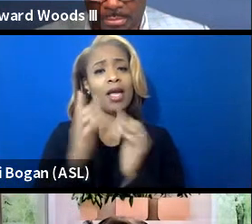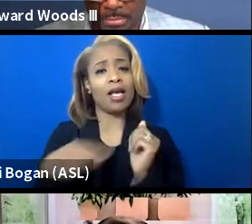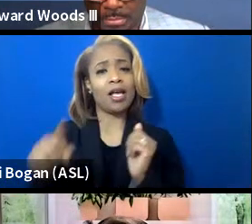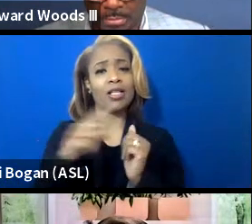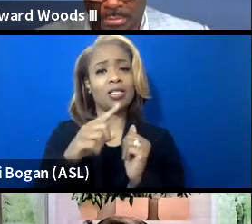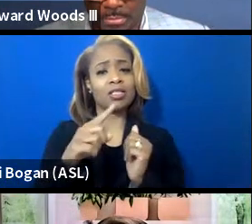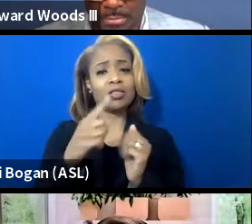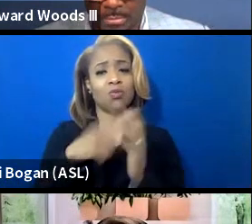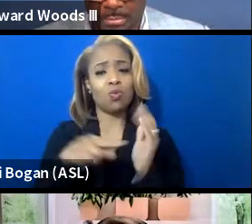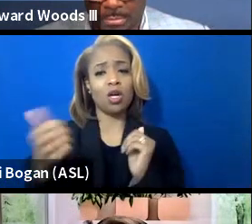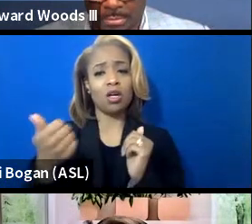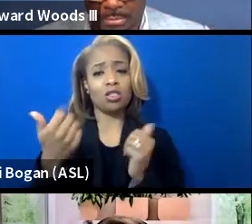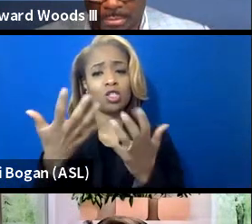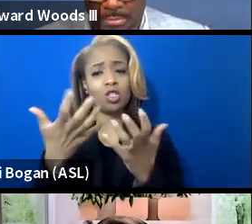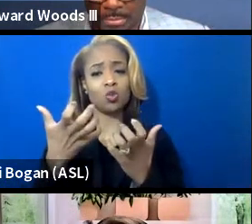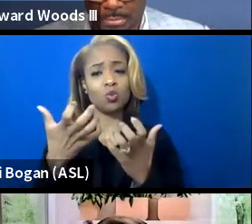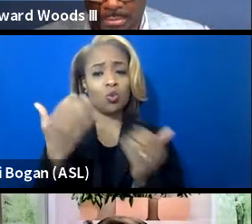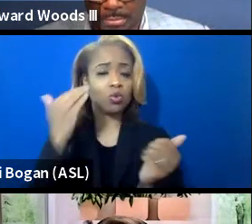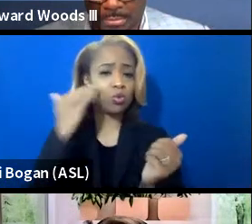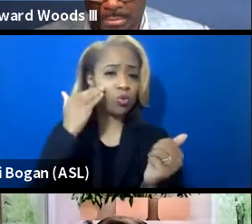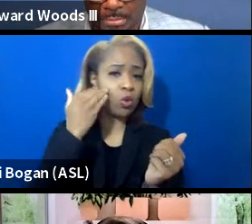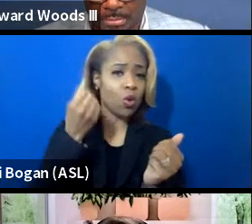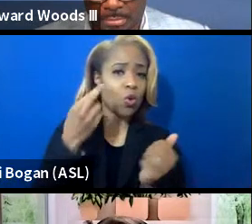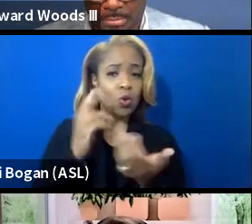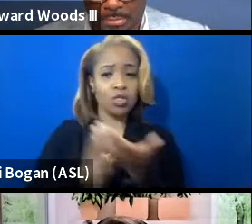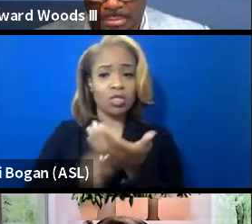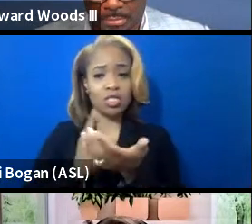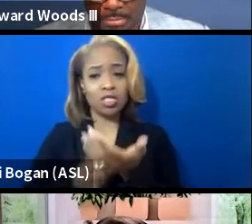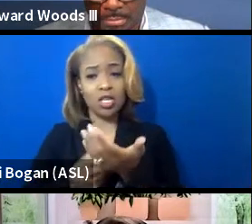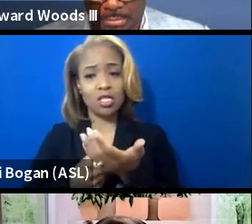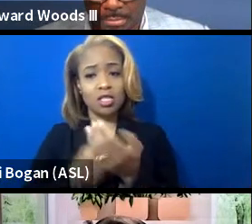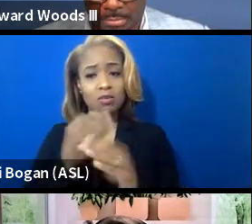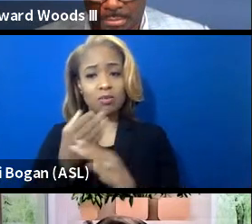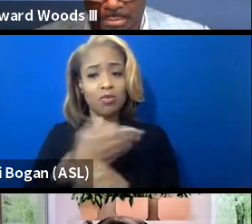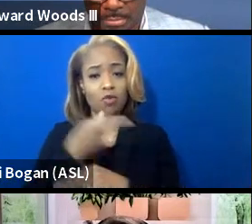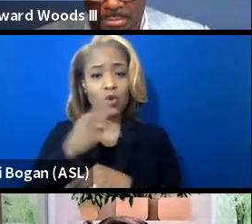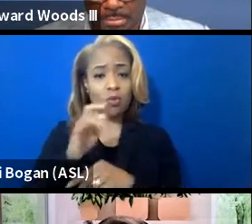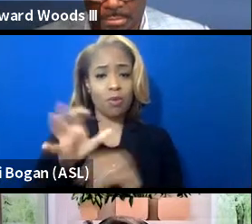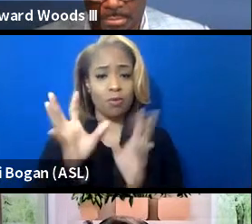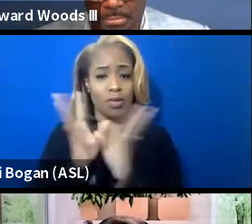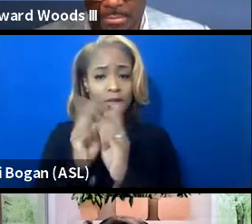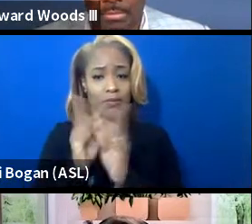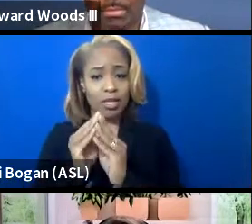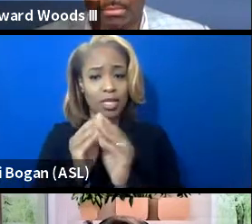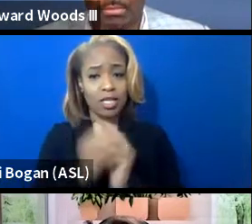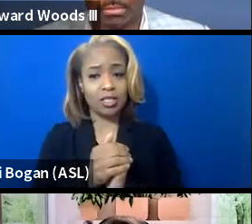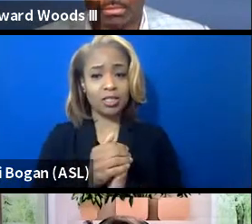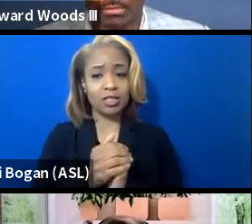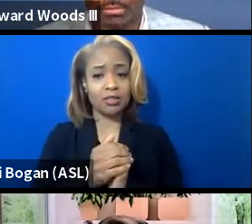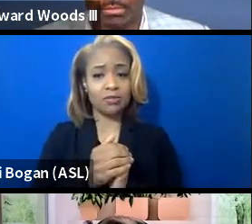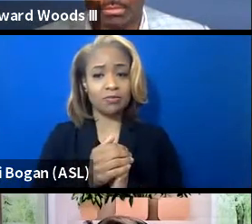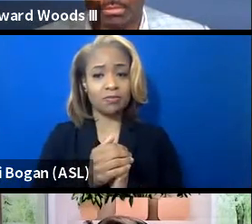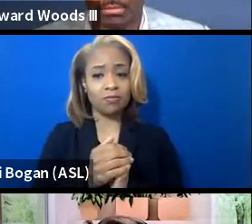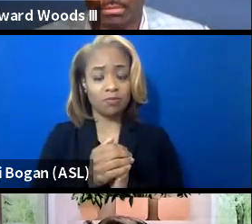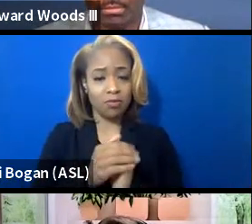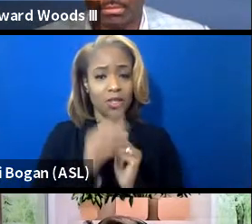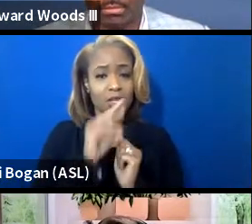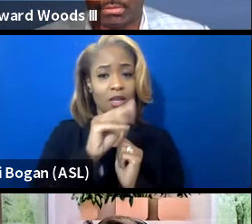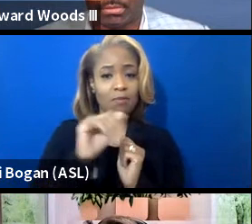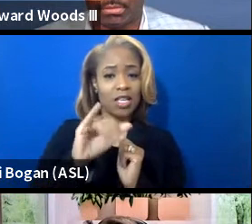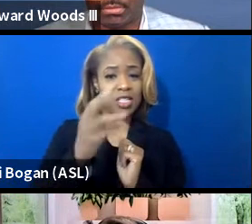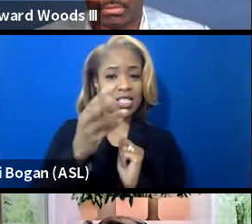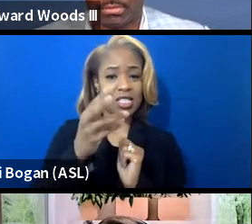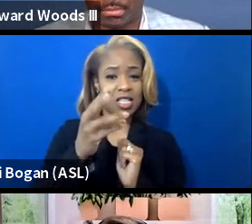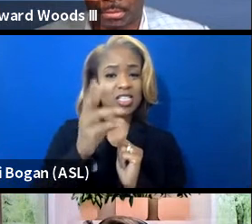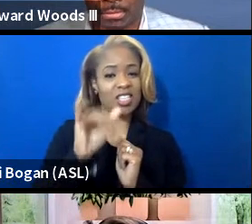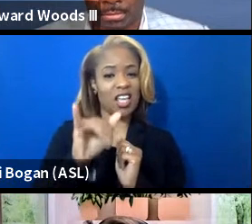what else do you want to know or discuss prior to public hearings? In some respects, the May 6th is kind of a